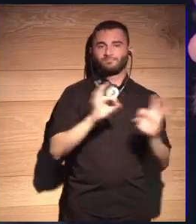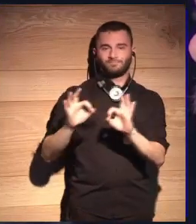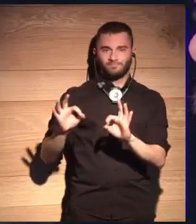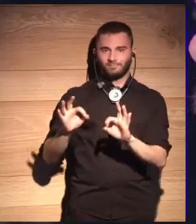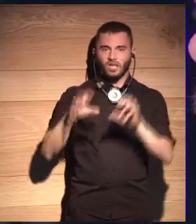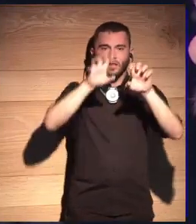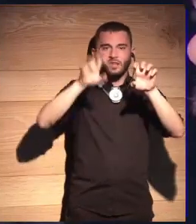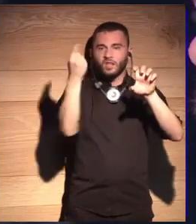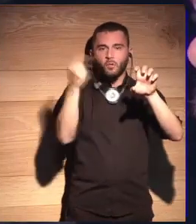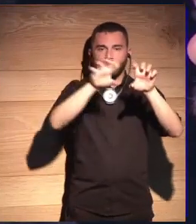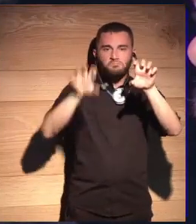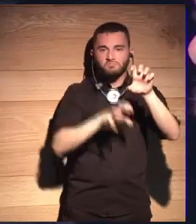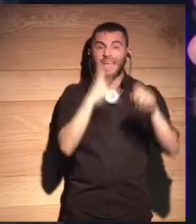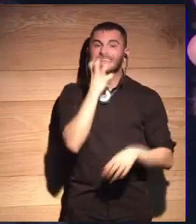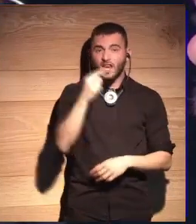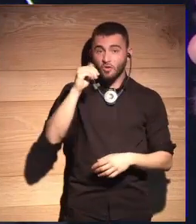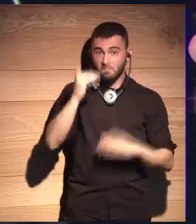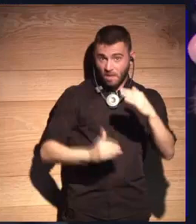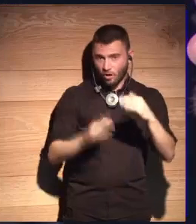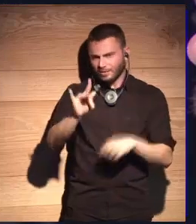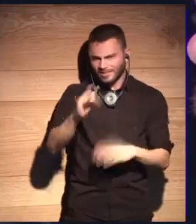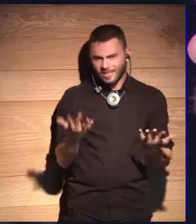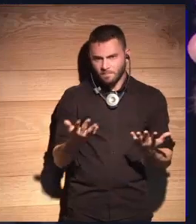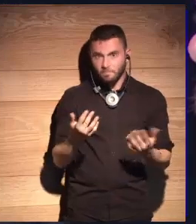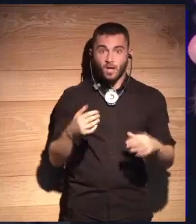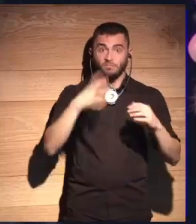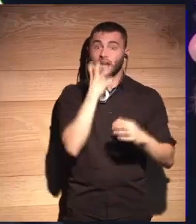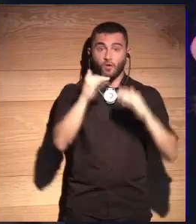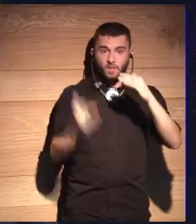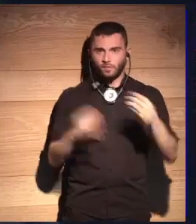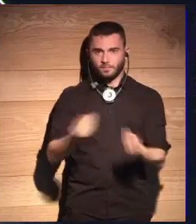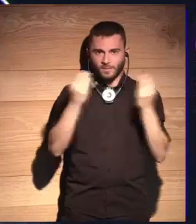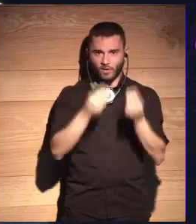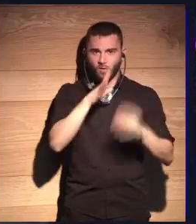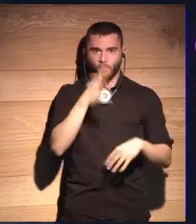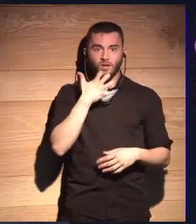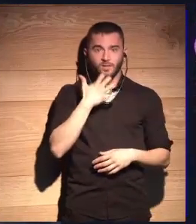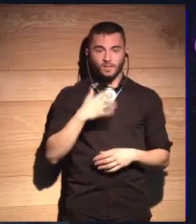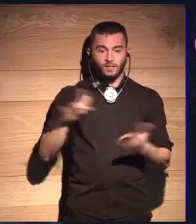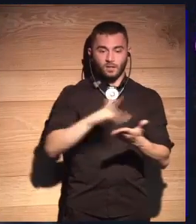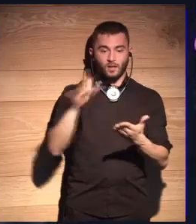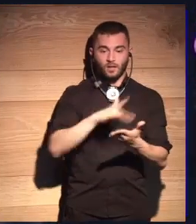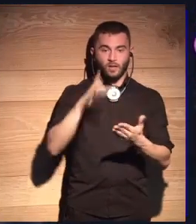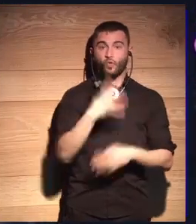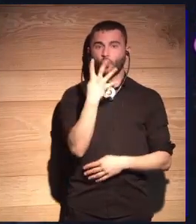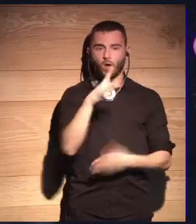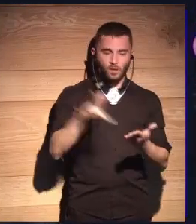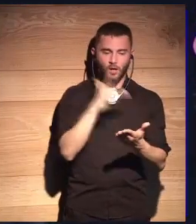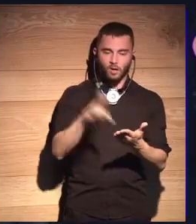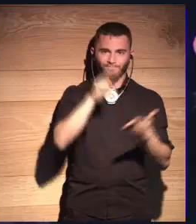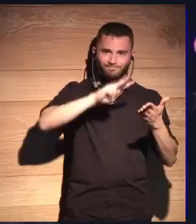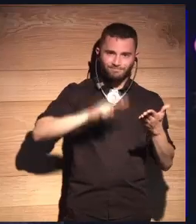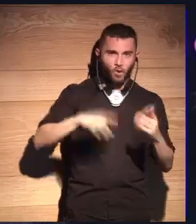long article, I can create a video with funny pictures or something. I can understand that